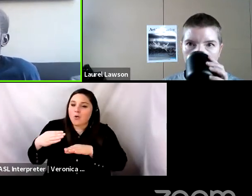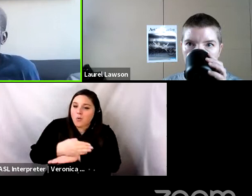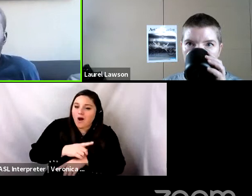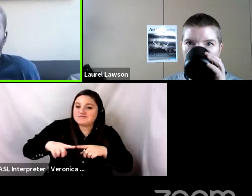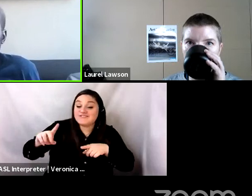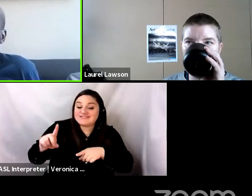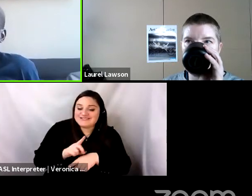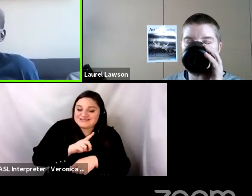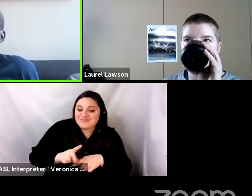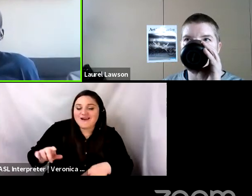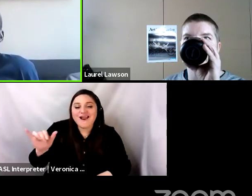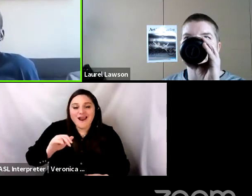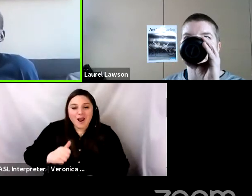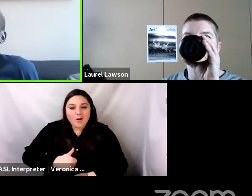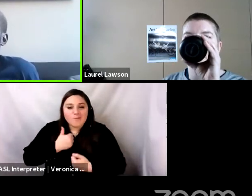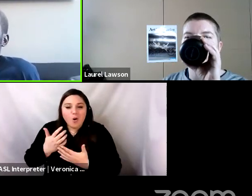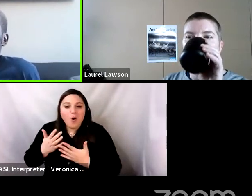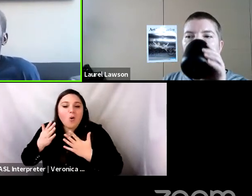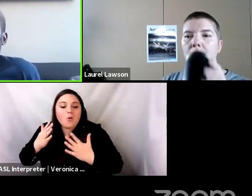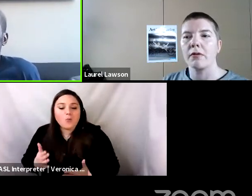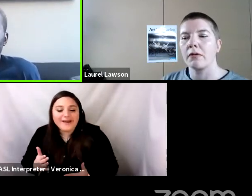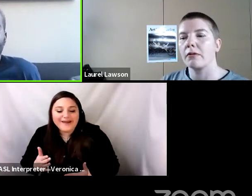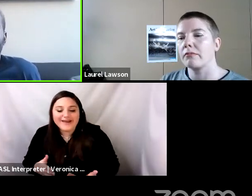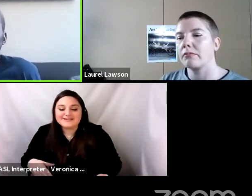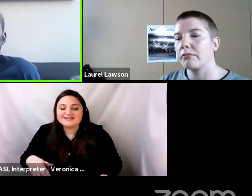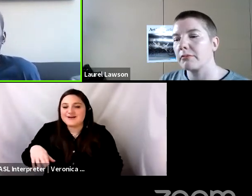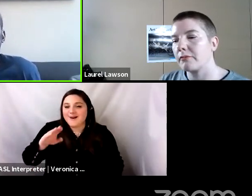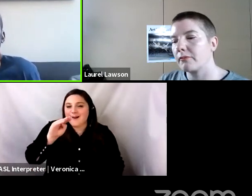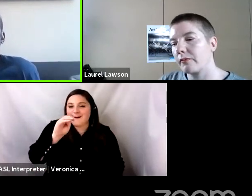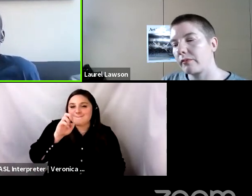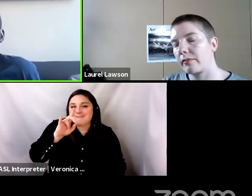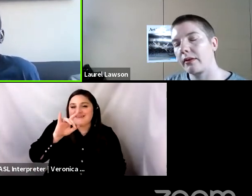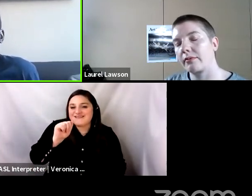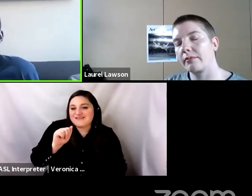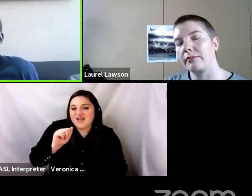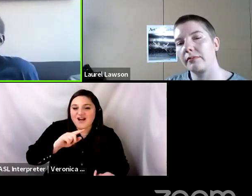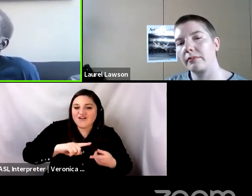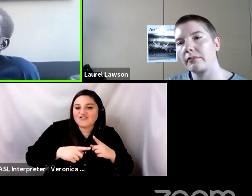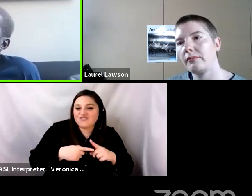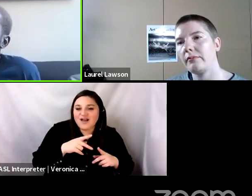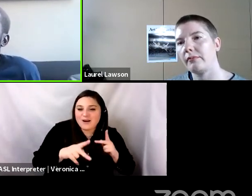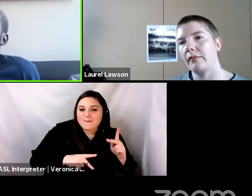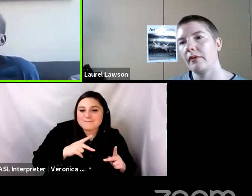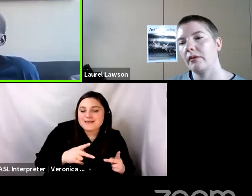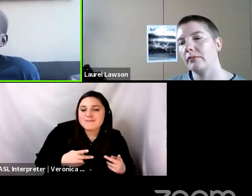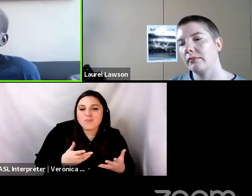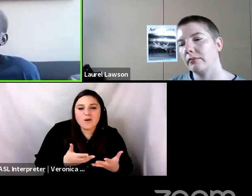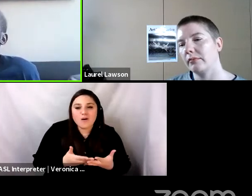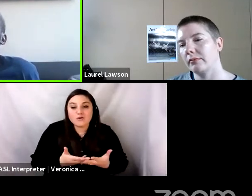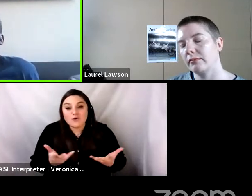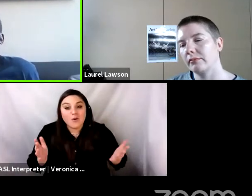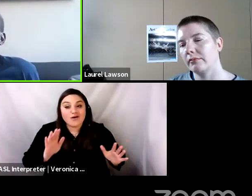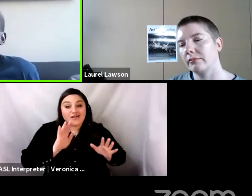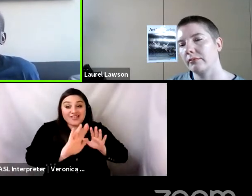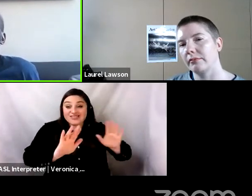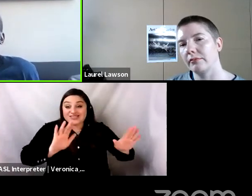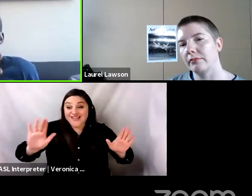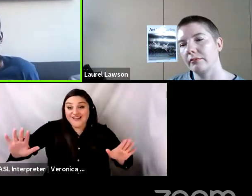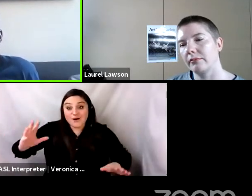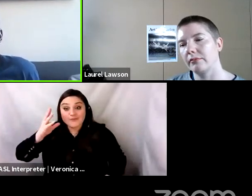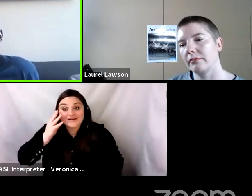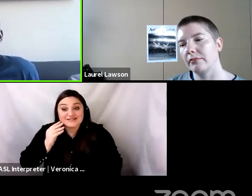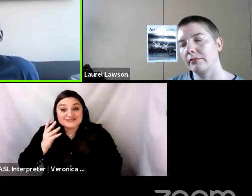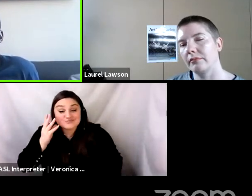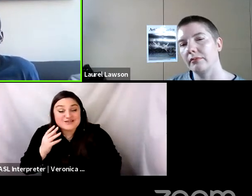literature or my theater disabled friends, or my music friends, like that we're all like what they're talking about, what they're going through.